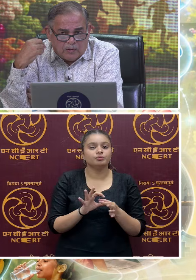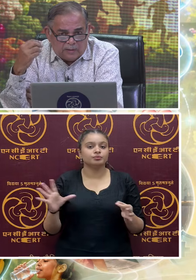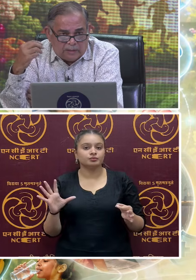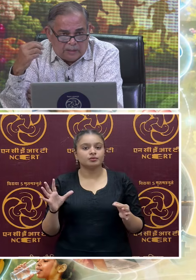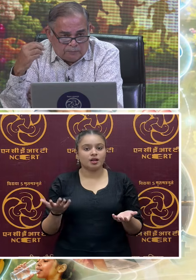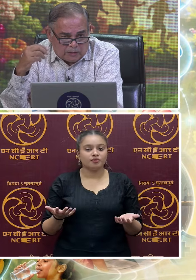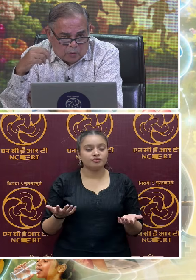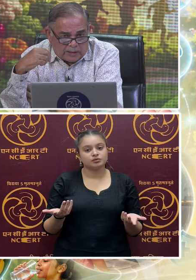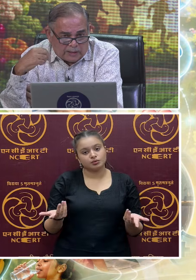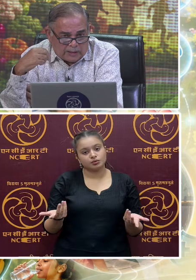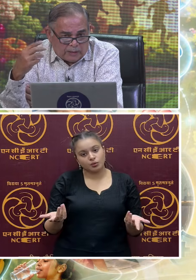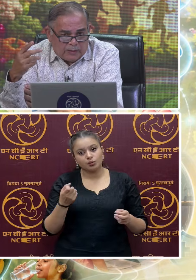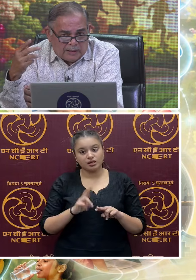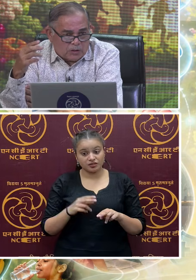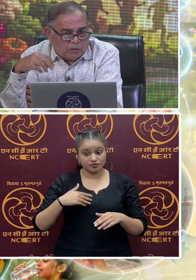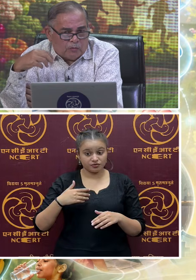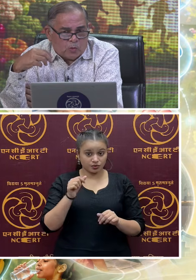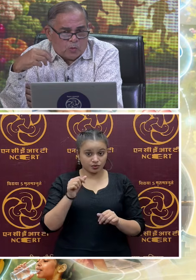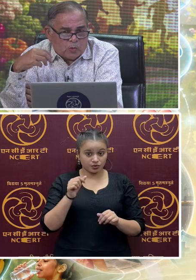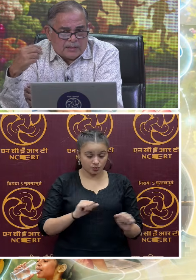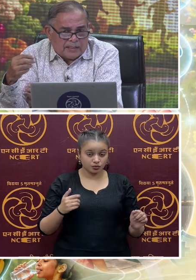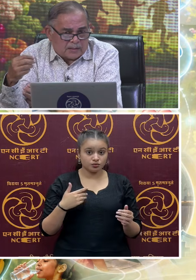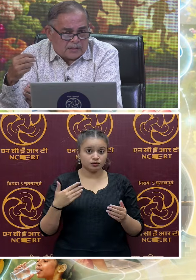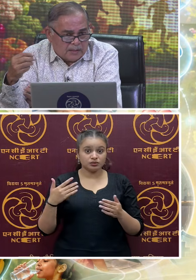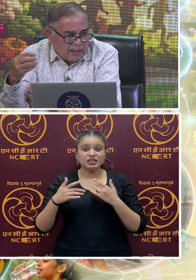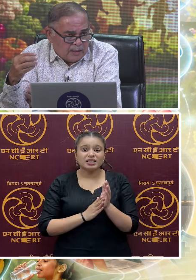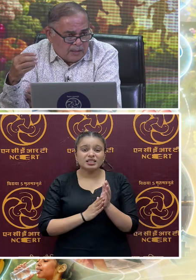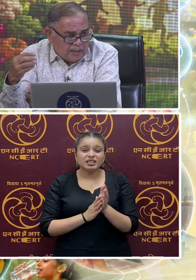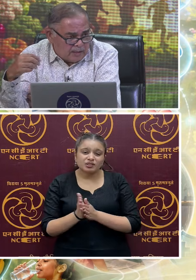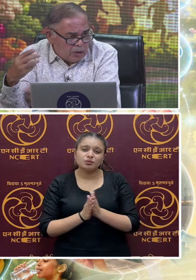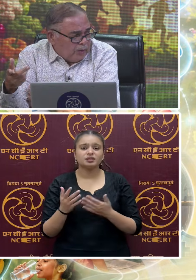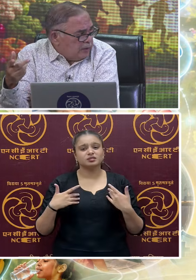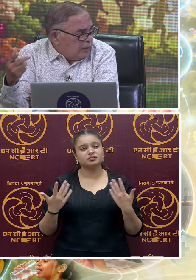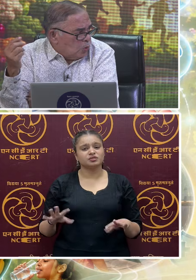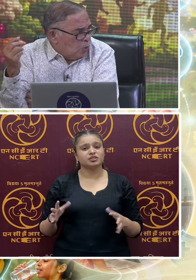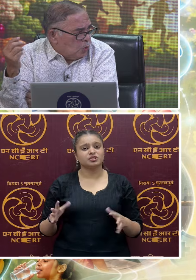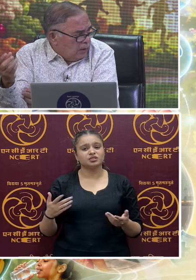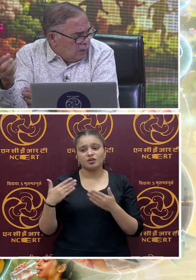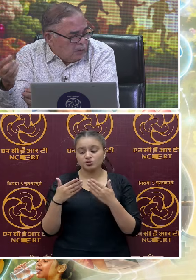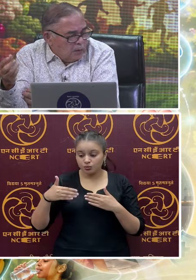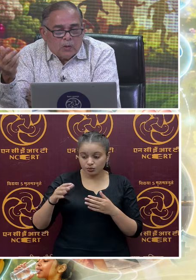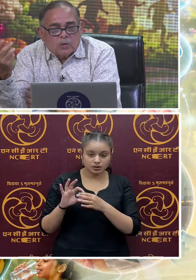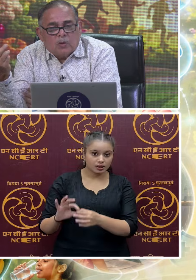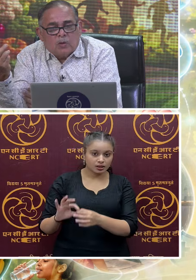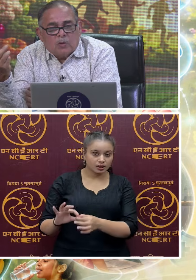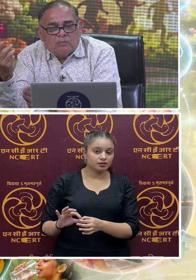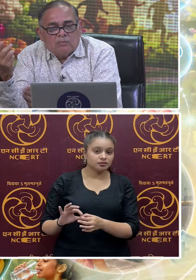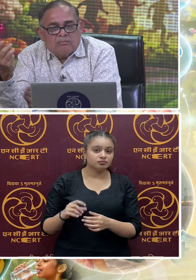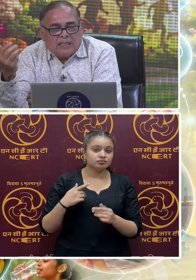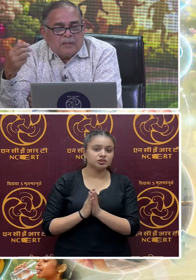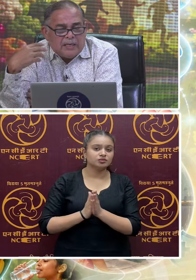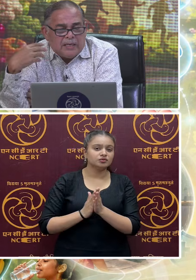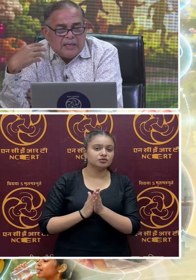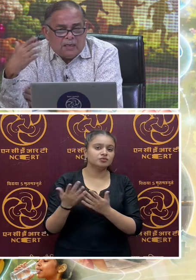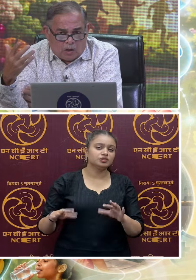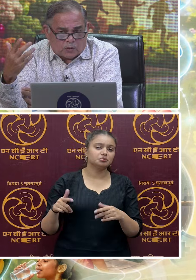of, and if there is no continuity, he sort of loses interest in continuing with the school. So